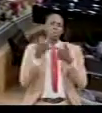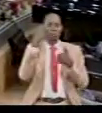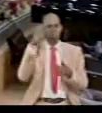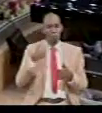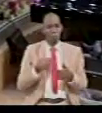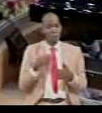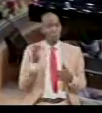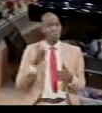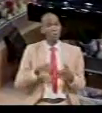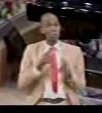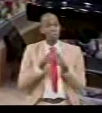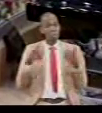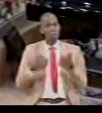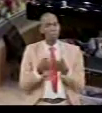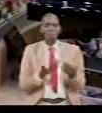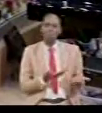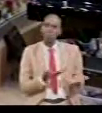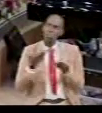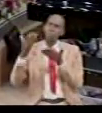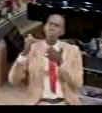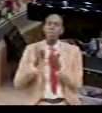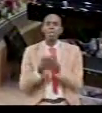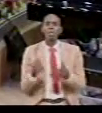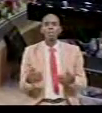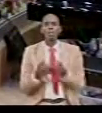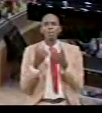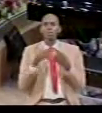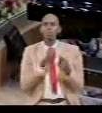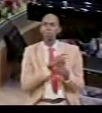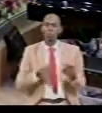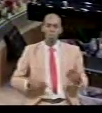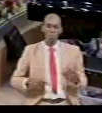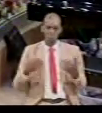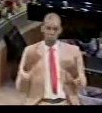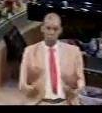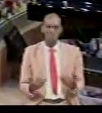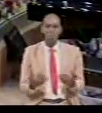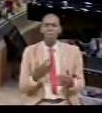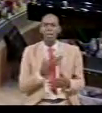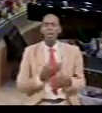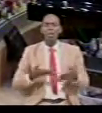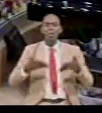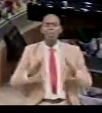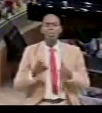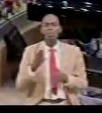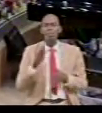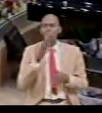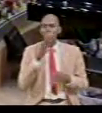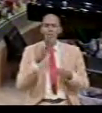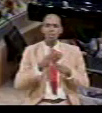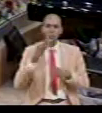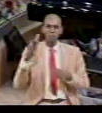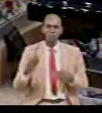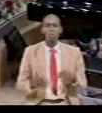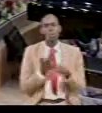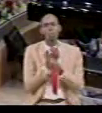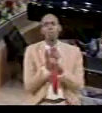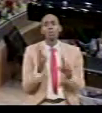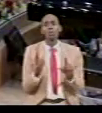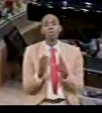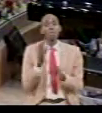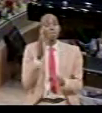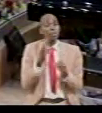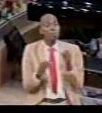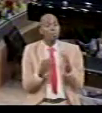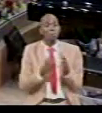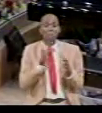the Lord tonight and let there be total liberation. If it's the fear of